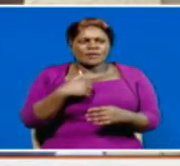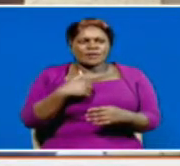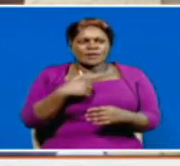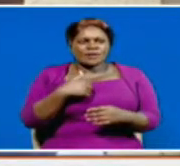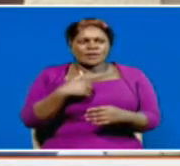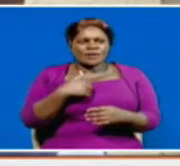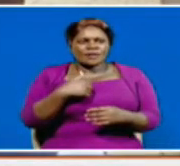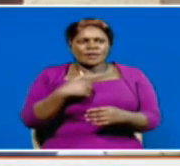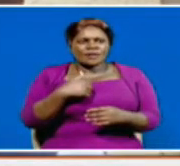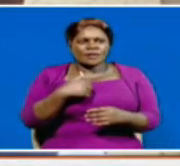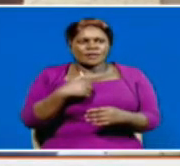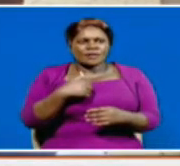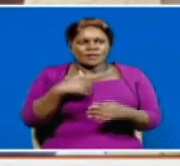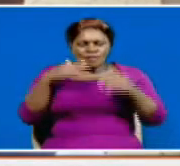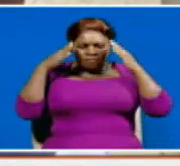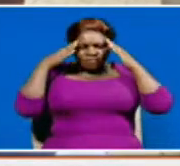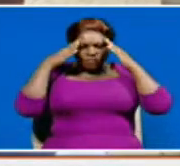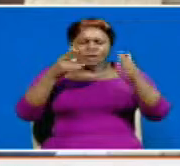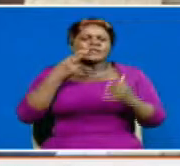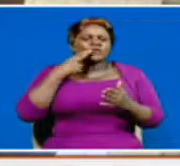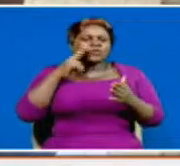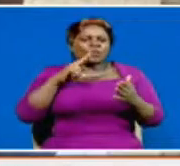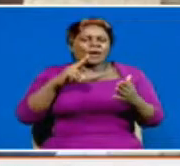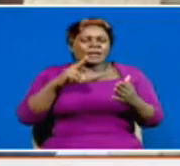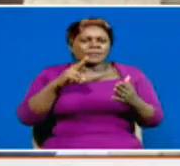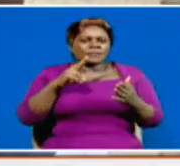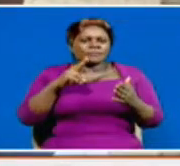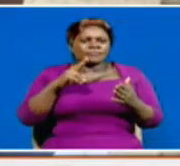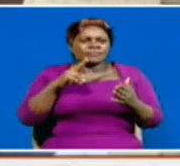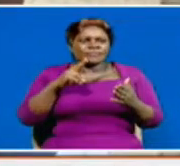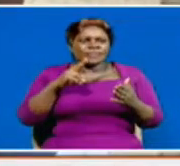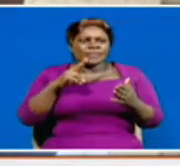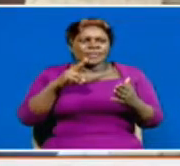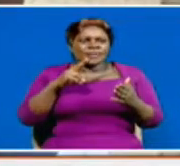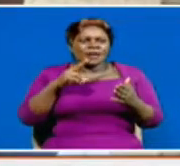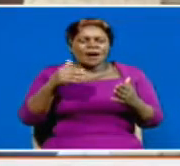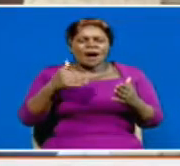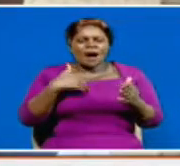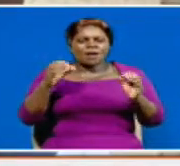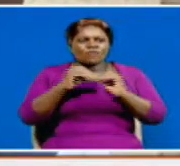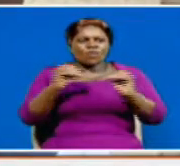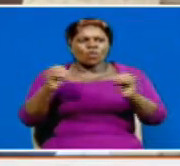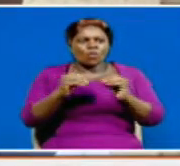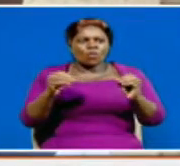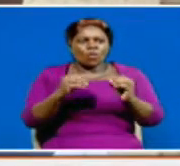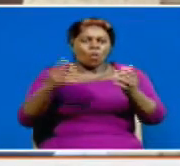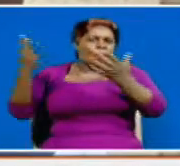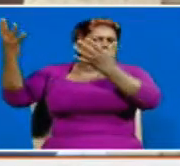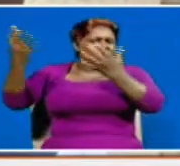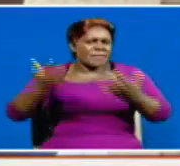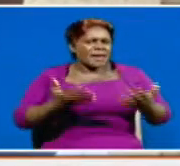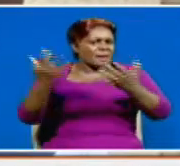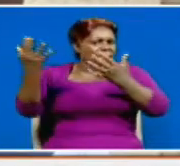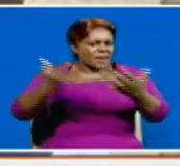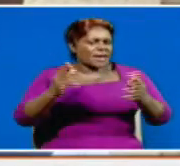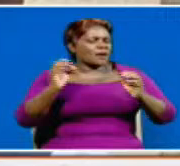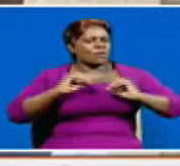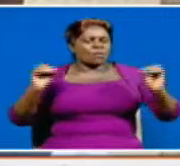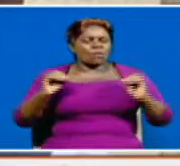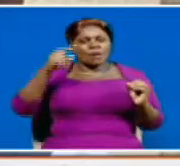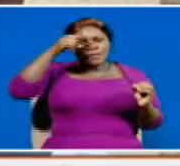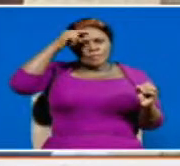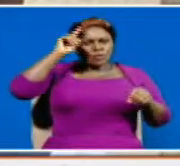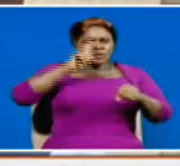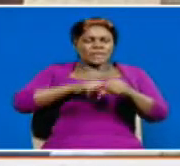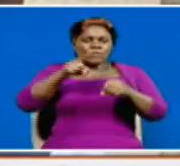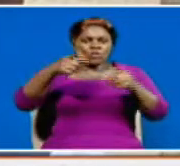as focusing on the sugar industry is concerned. They should not be anywhere in terms of importing sugar. Because